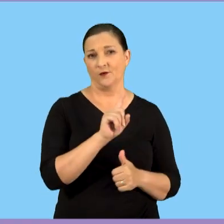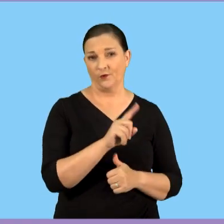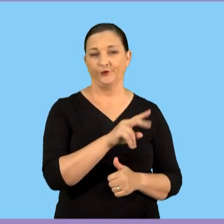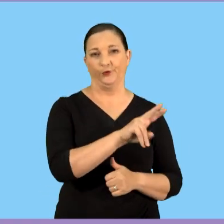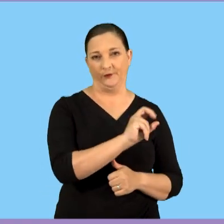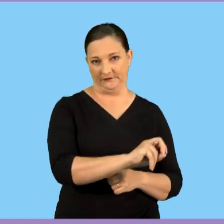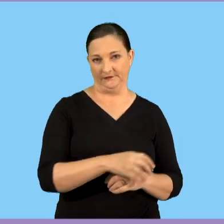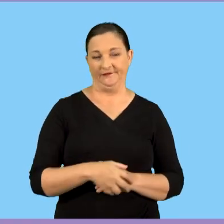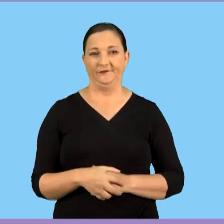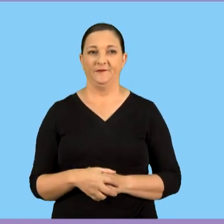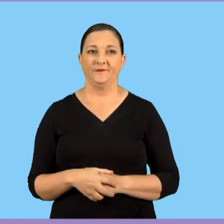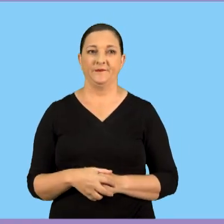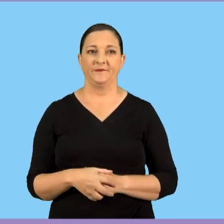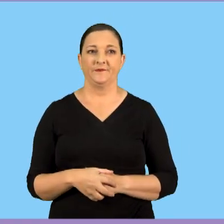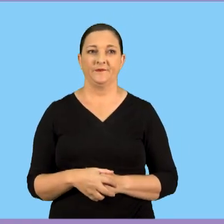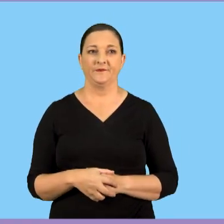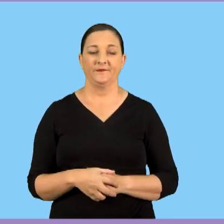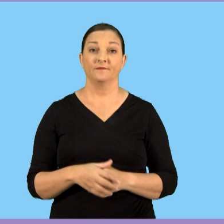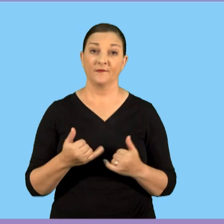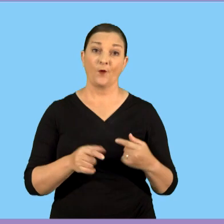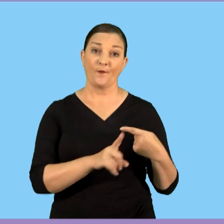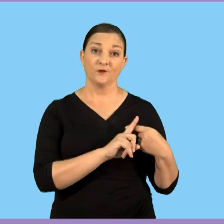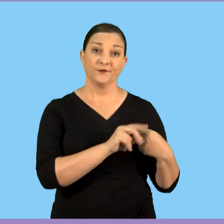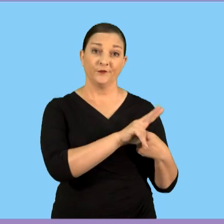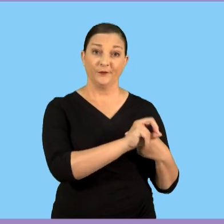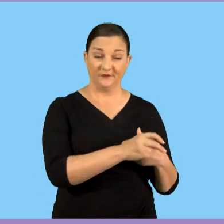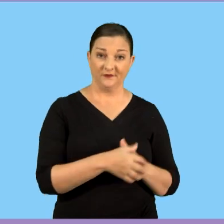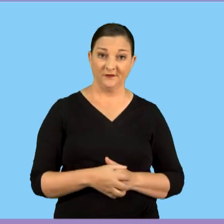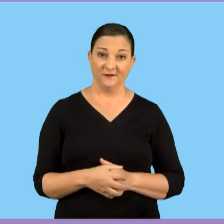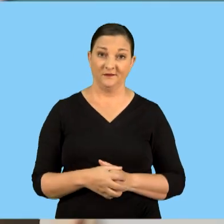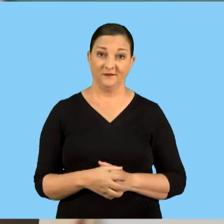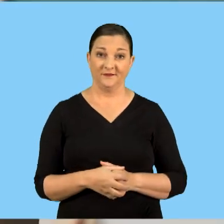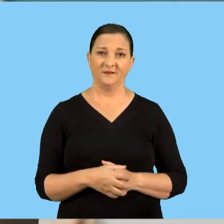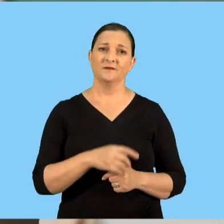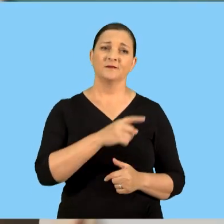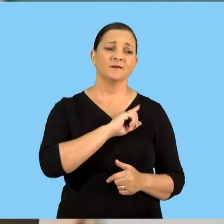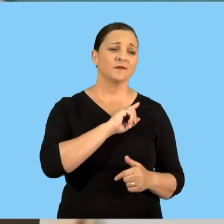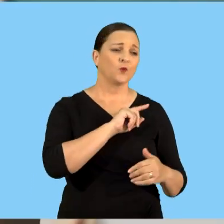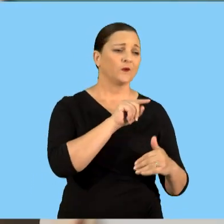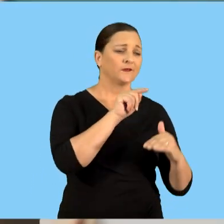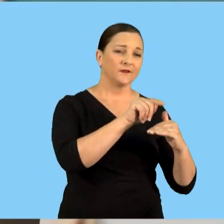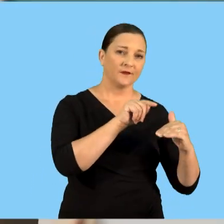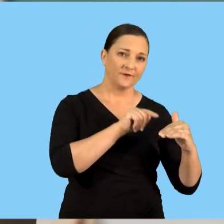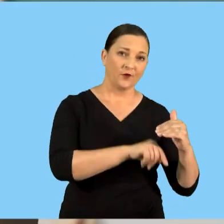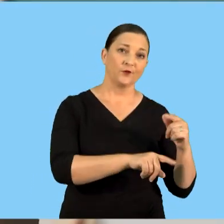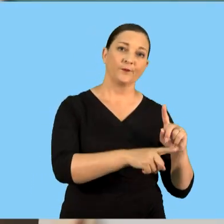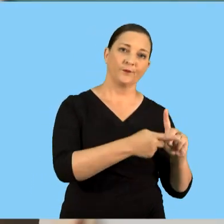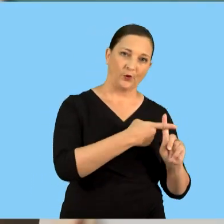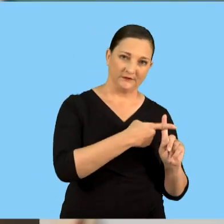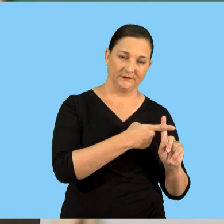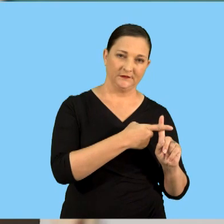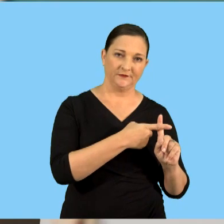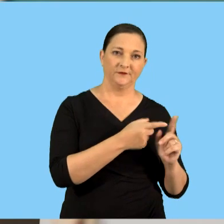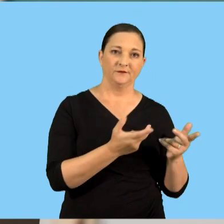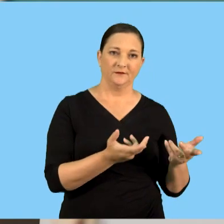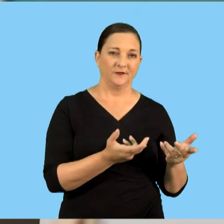us a 20. And that 20 is going to be positive. Why? Because we are dividing two